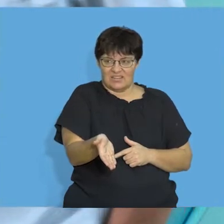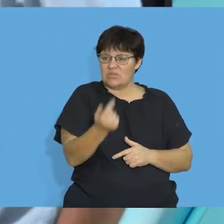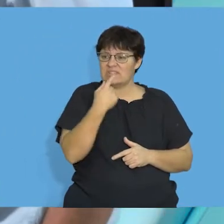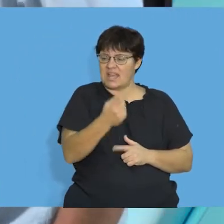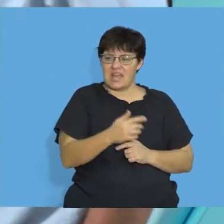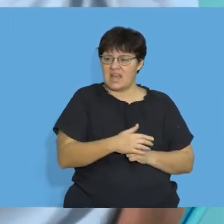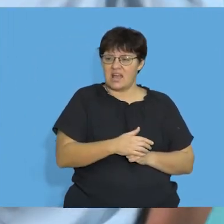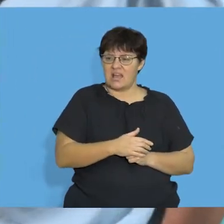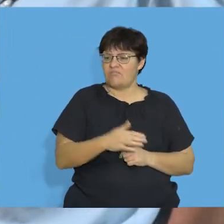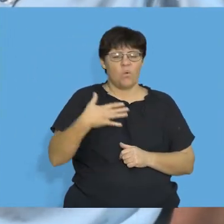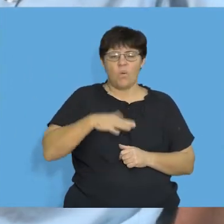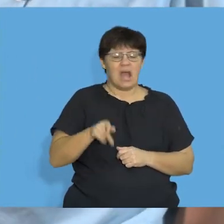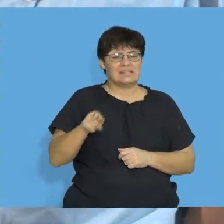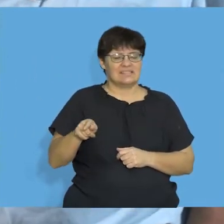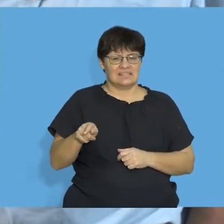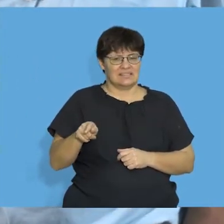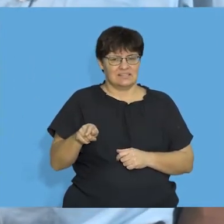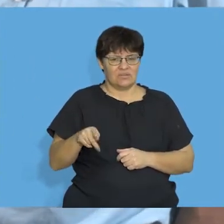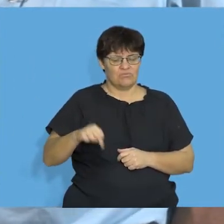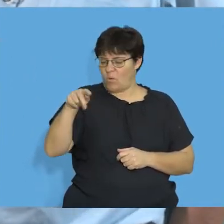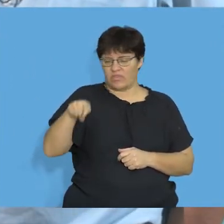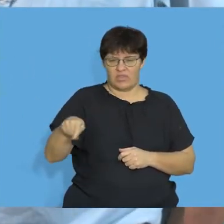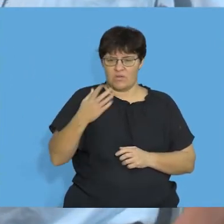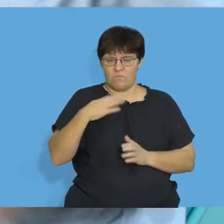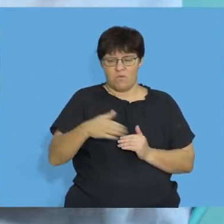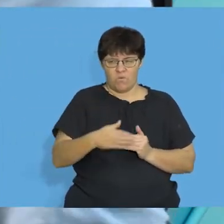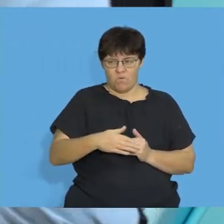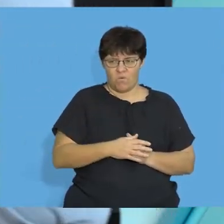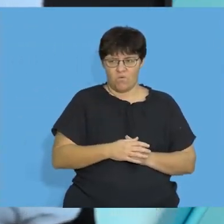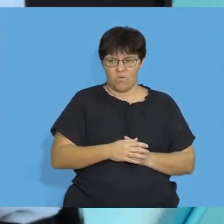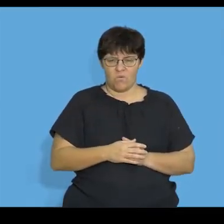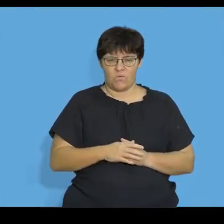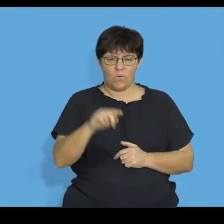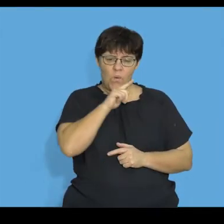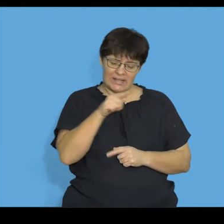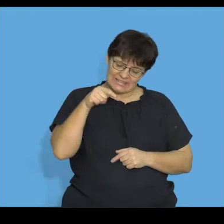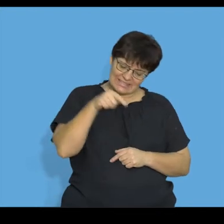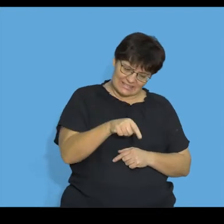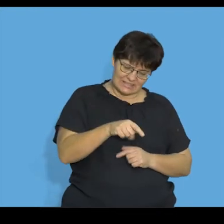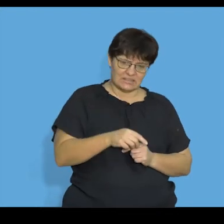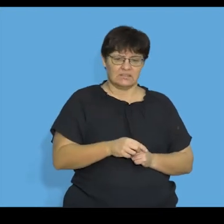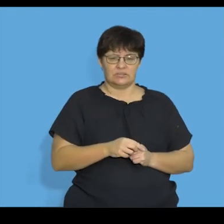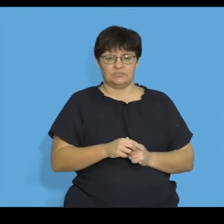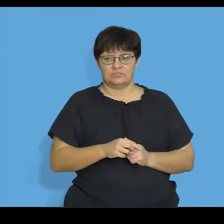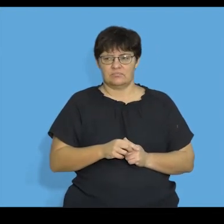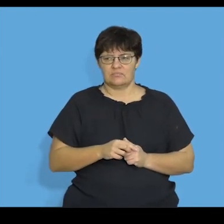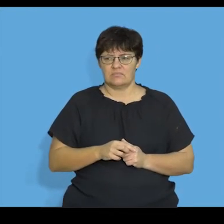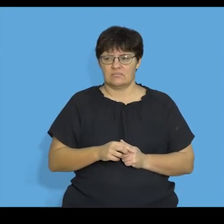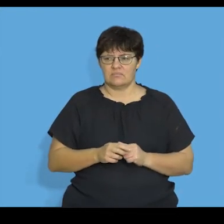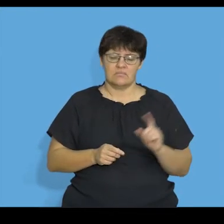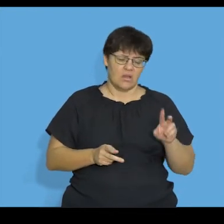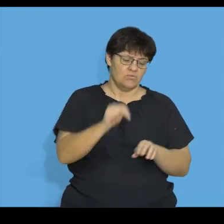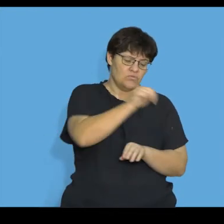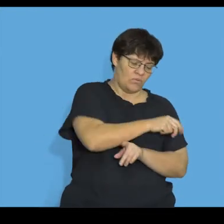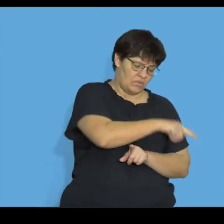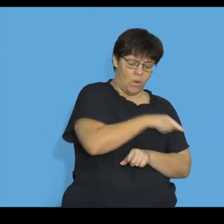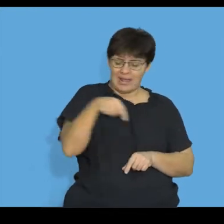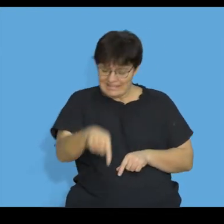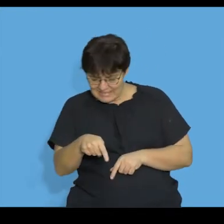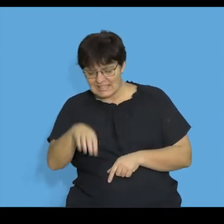we don't want this end to be a north pole anymore. We want this end to be the north pole, because that end has to be the south